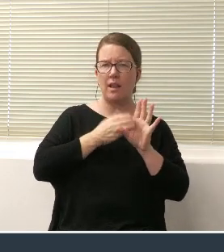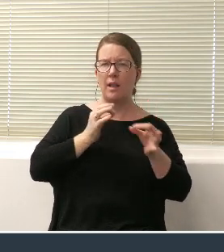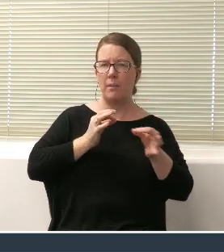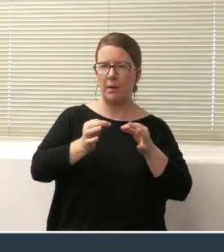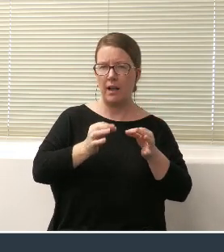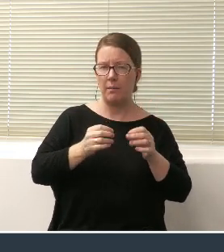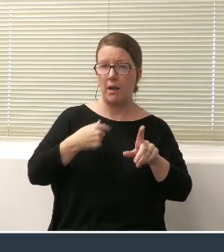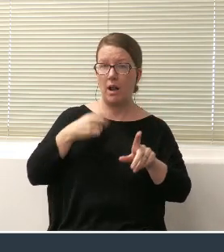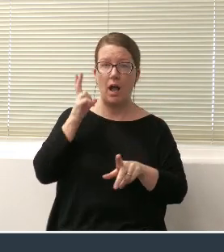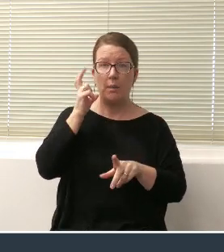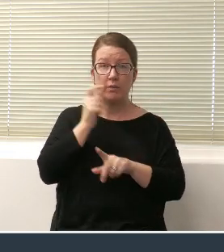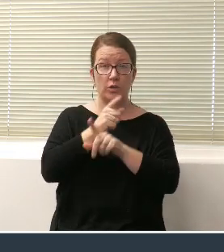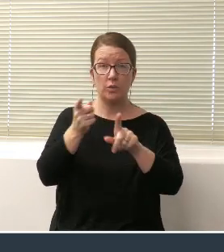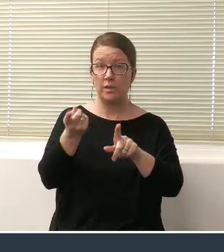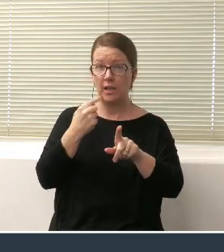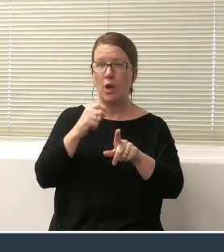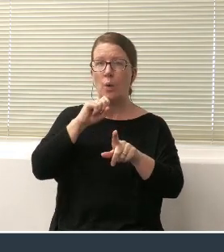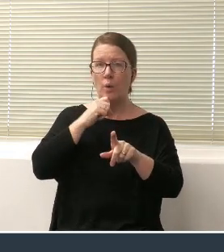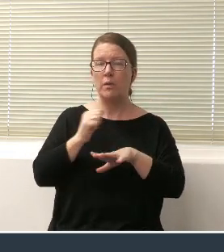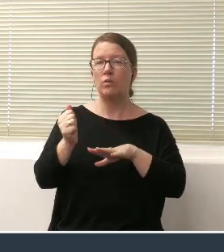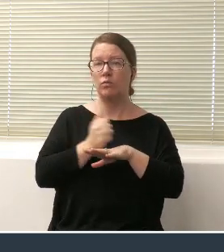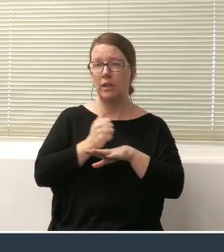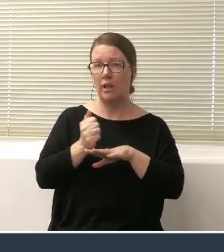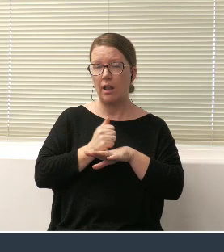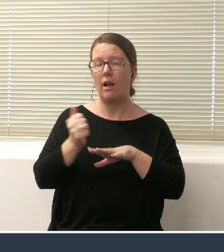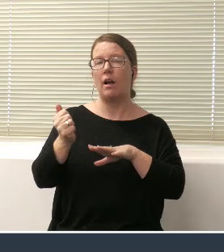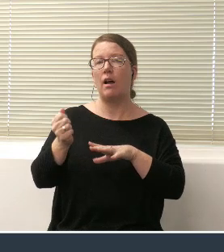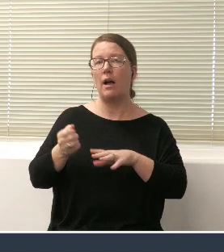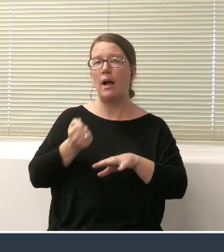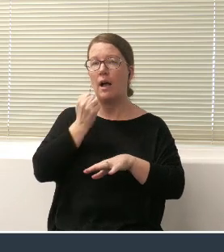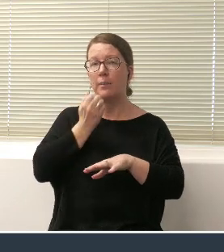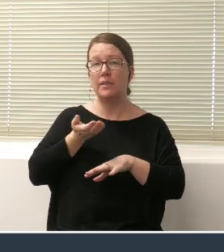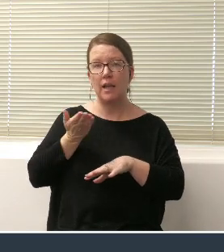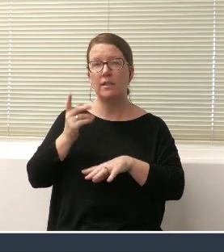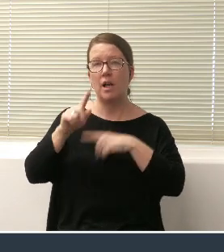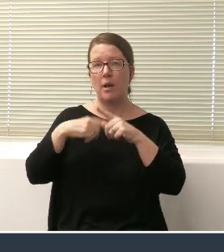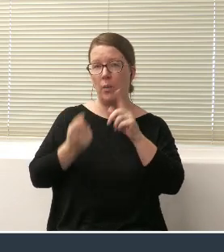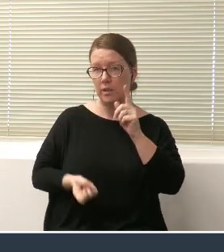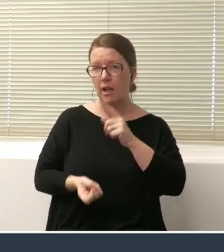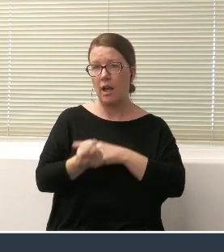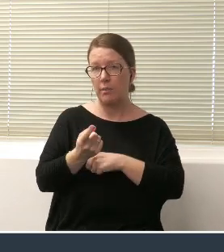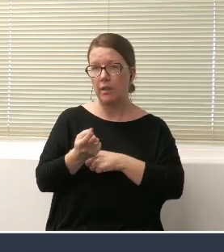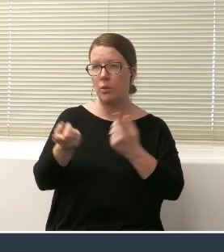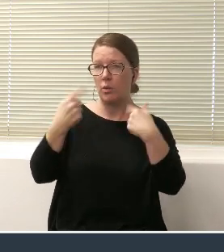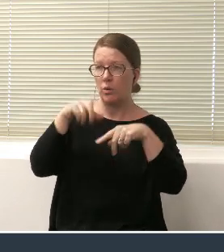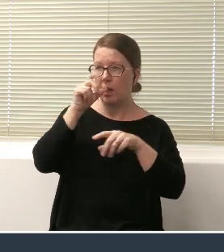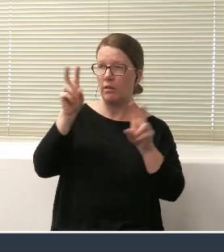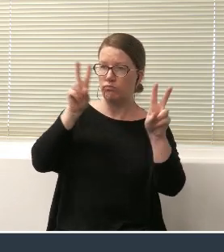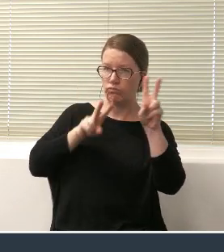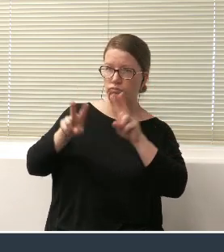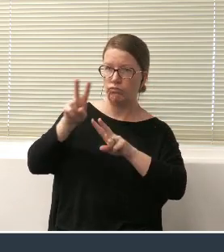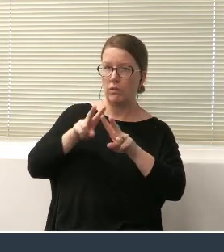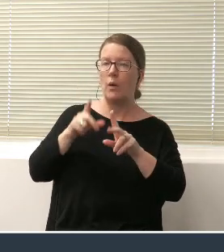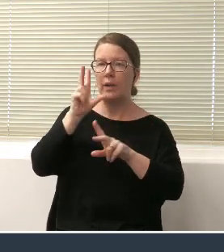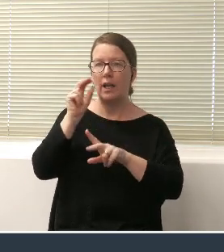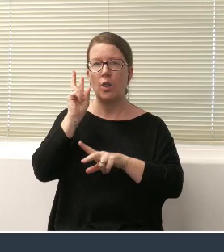and gateways for elected members to actually engage in the process and then provide direction around looking at other options